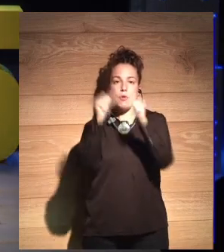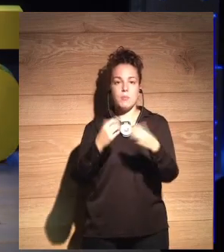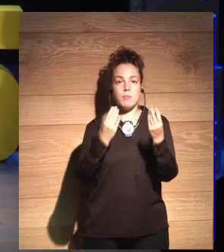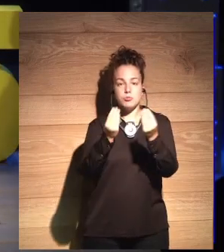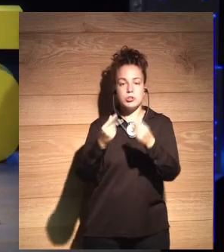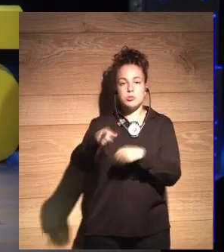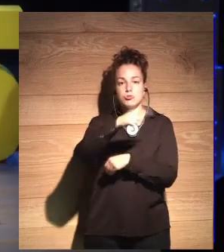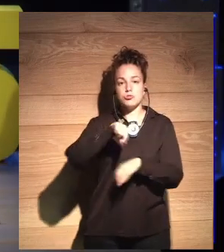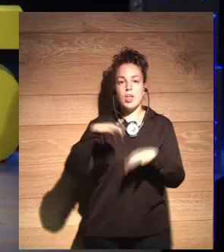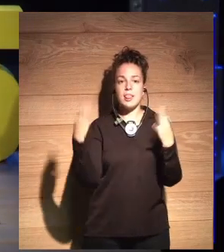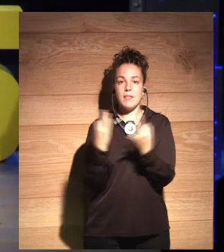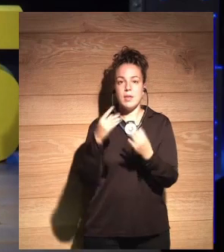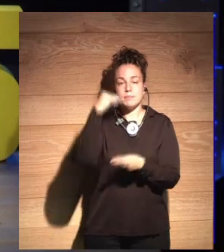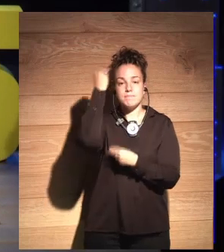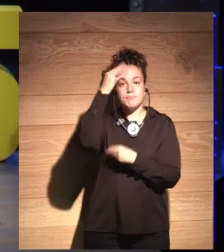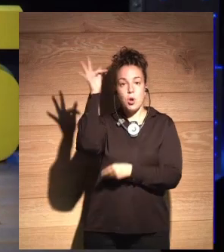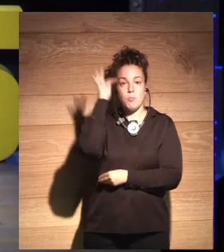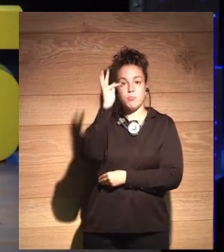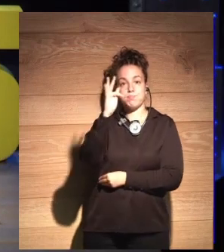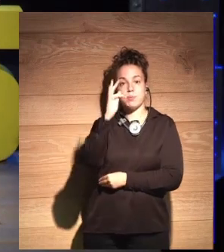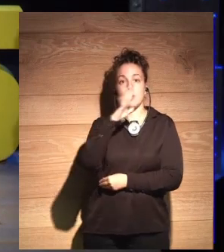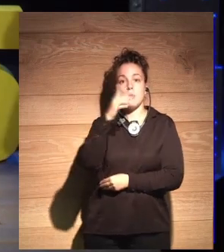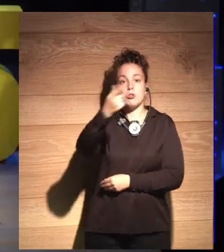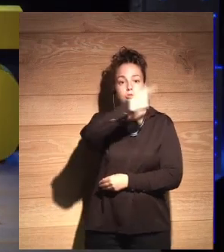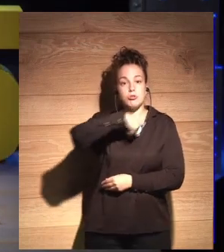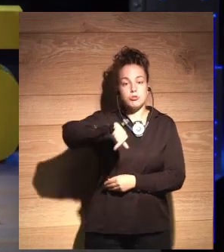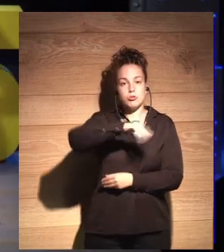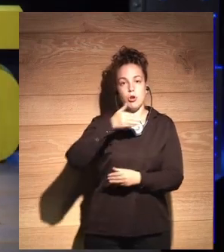because we're the ones building it. Thank you very much.